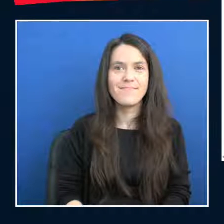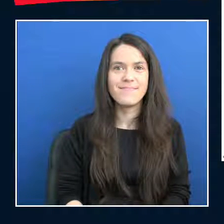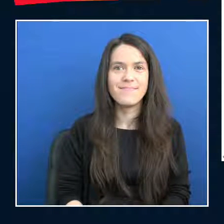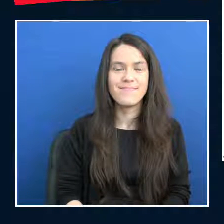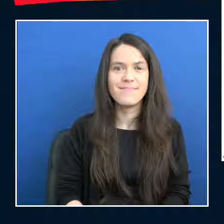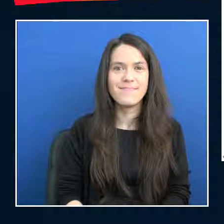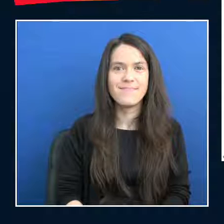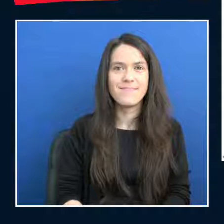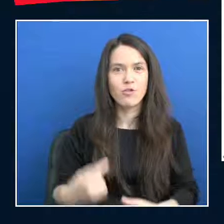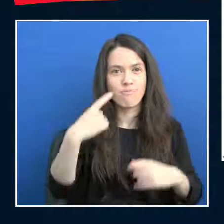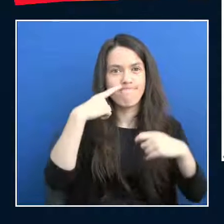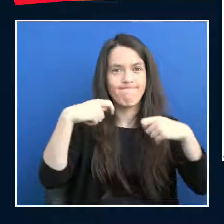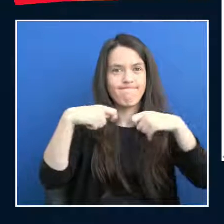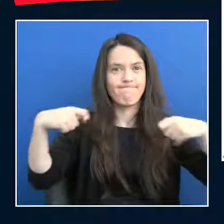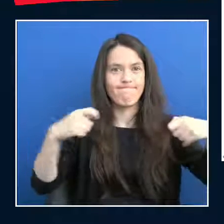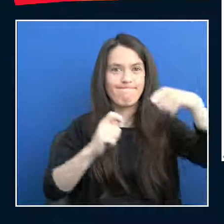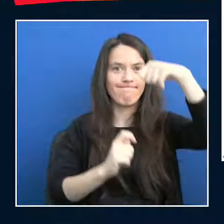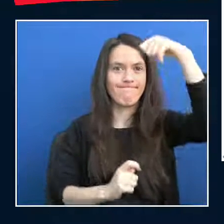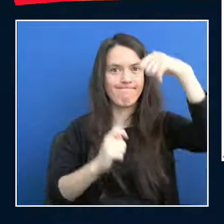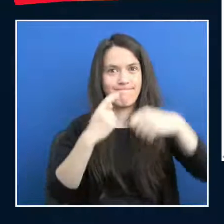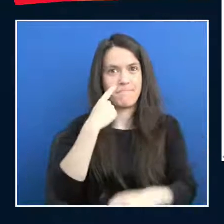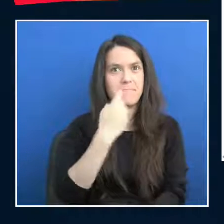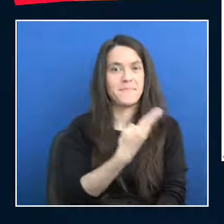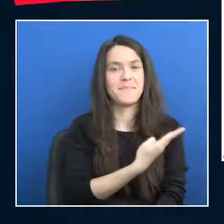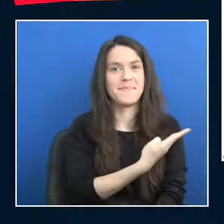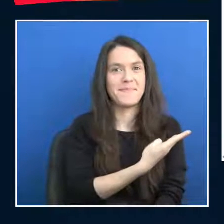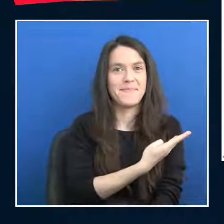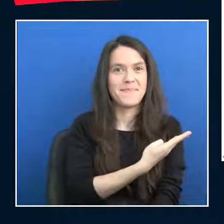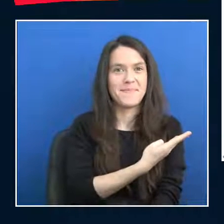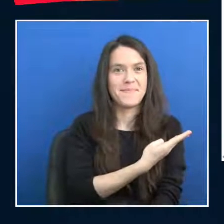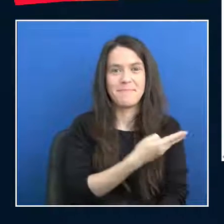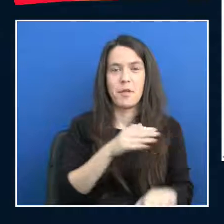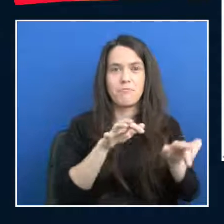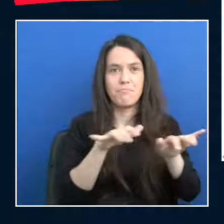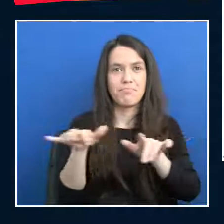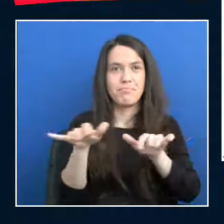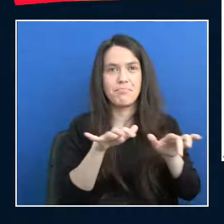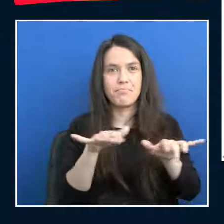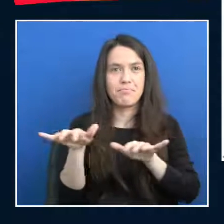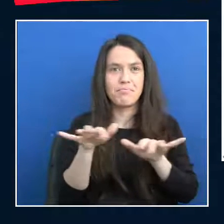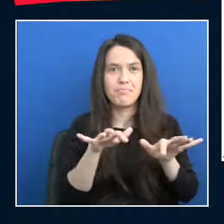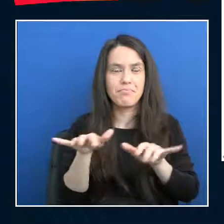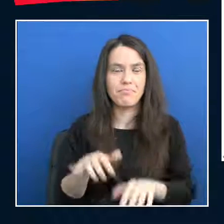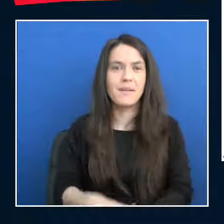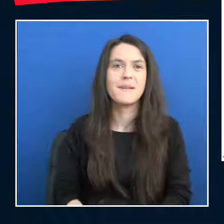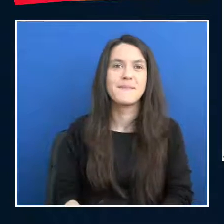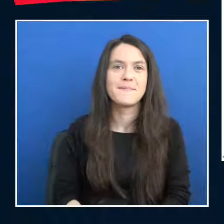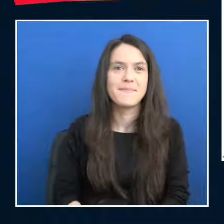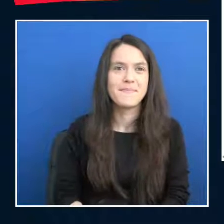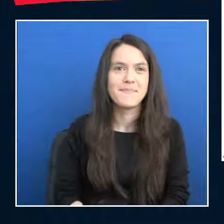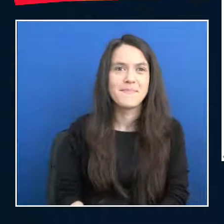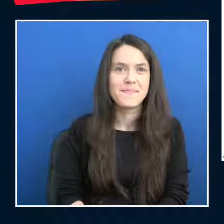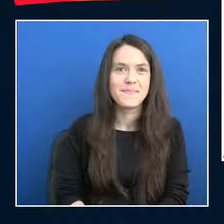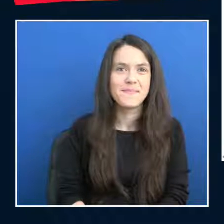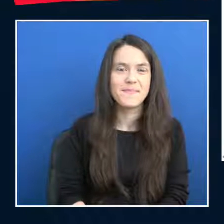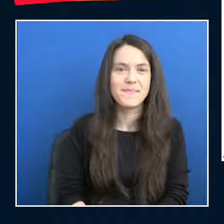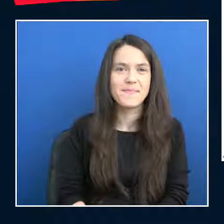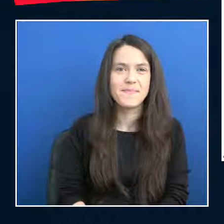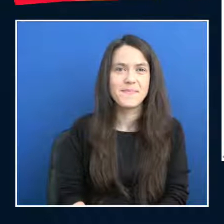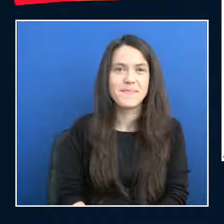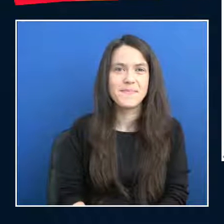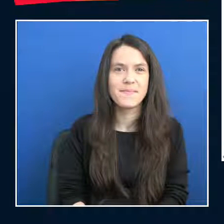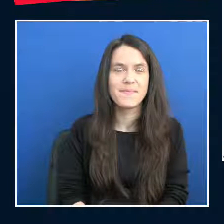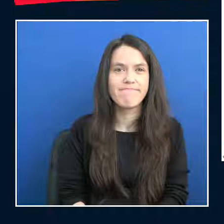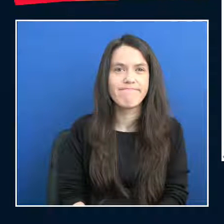So that's the one where I mount into. And for the database, I also need to set the